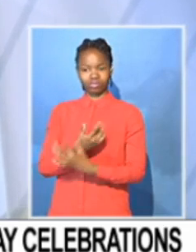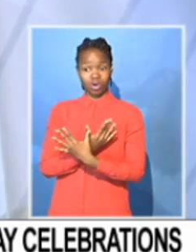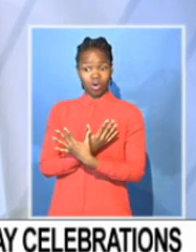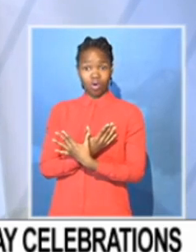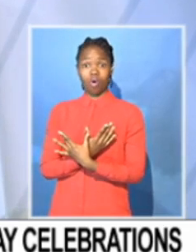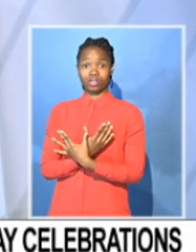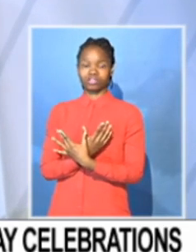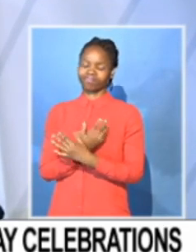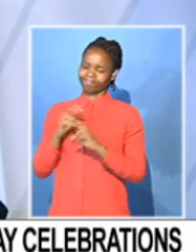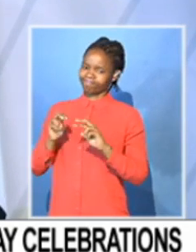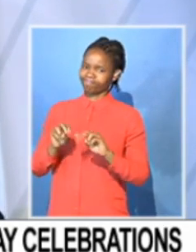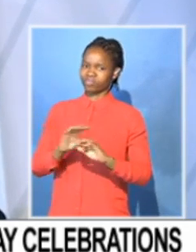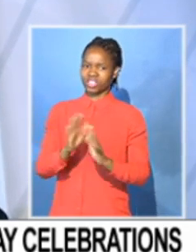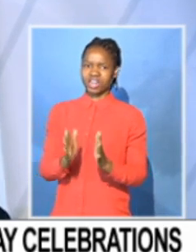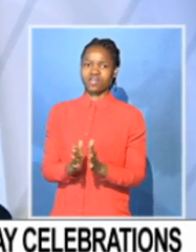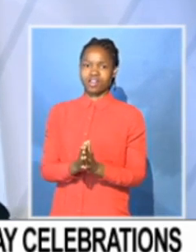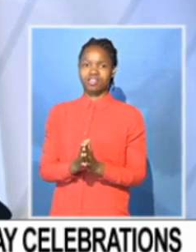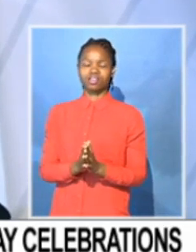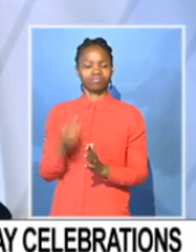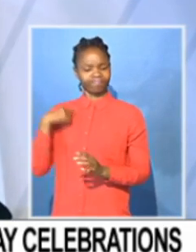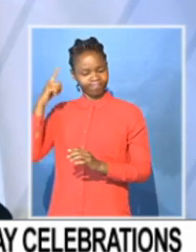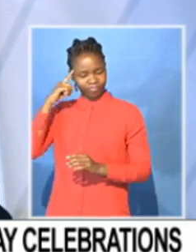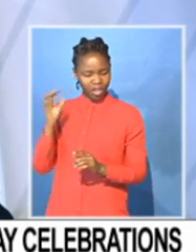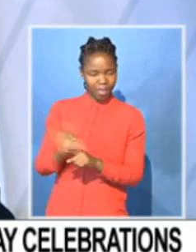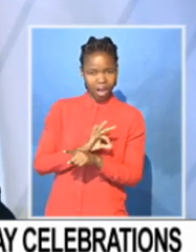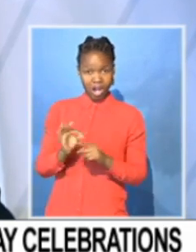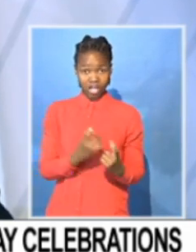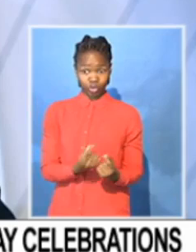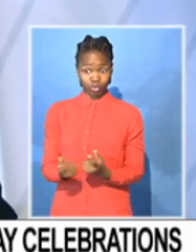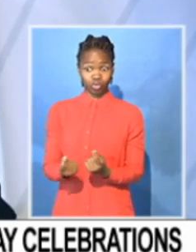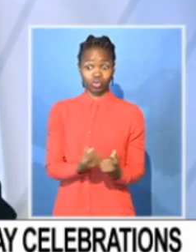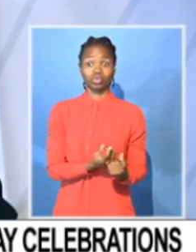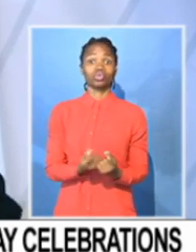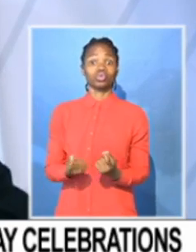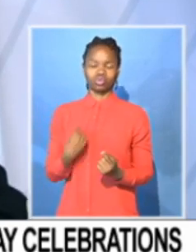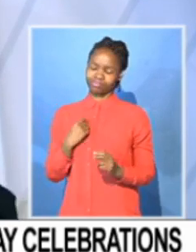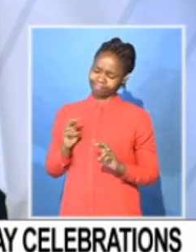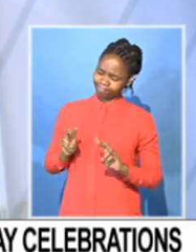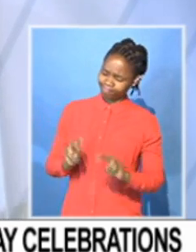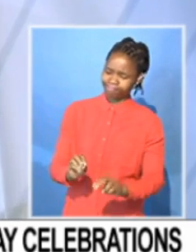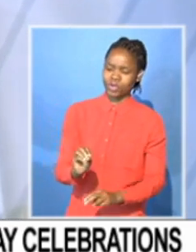human trafficking and organized crime.